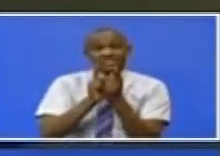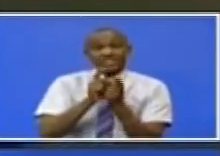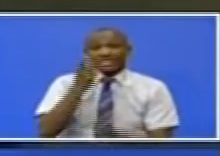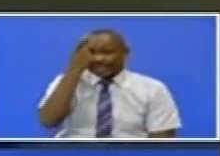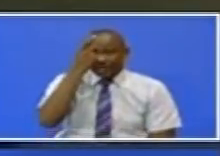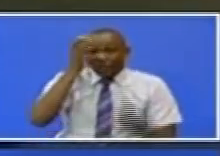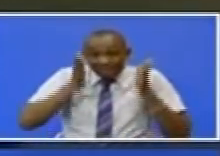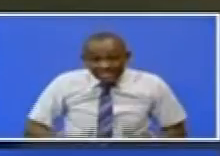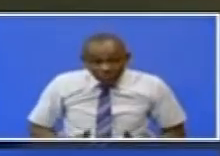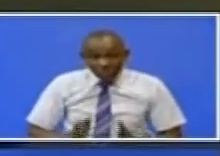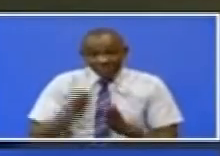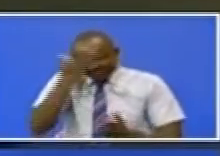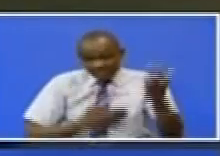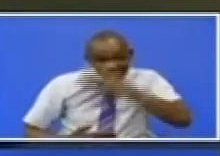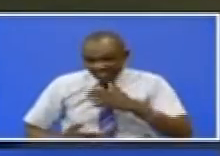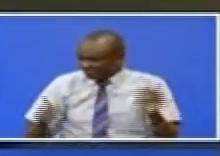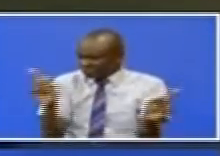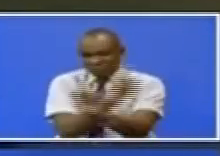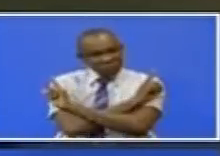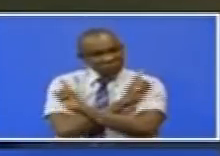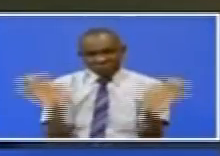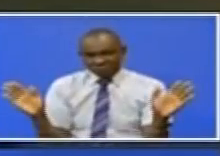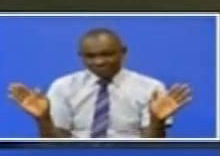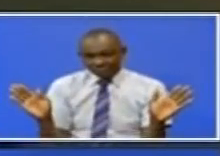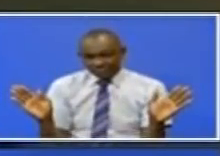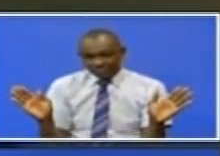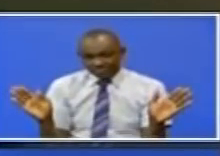personally or at close range.